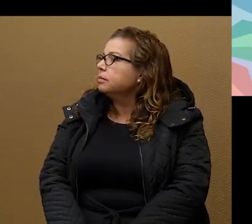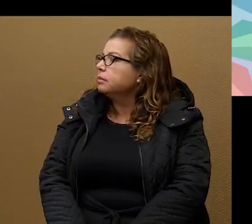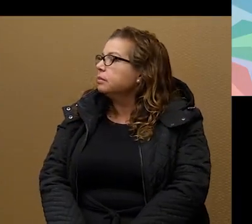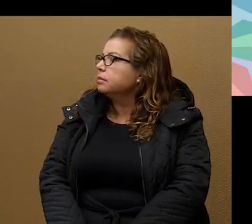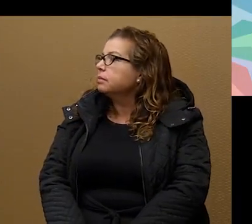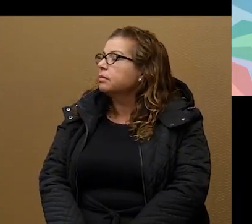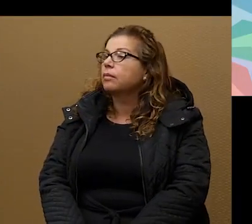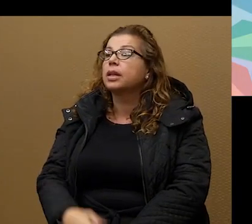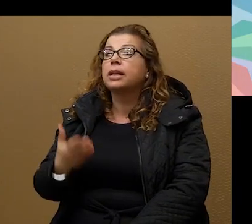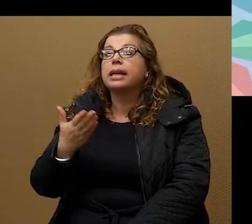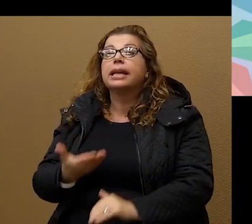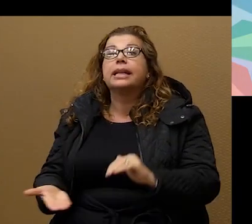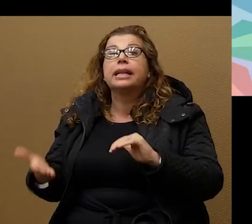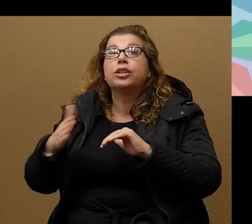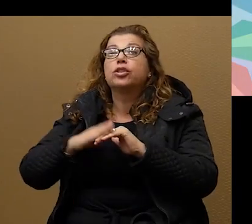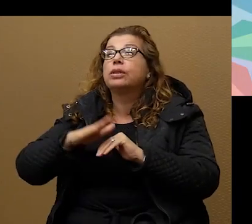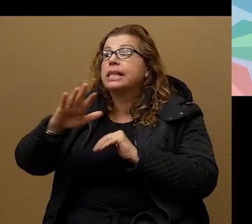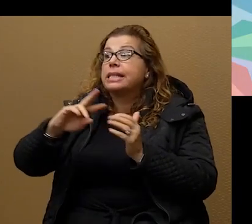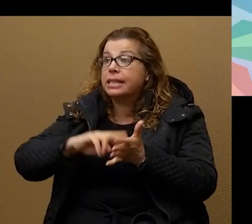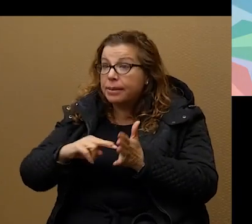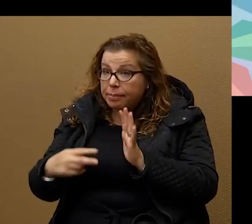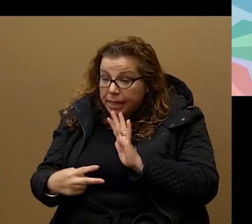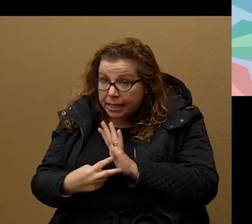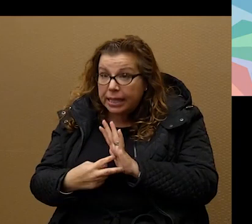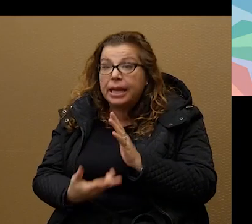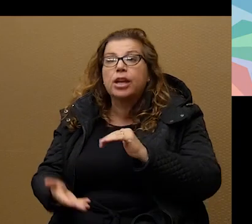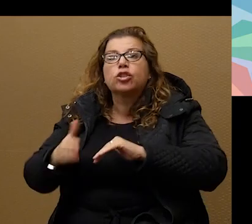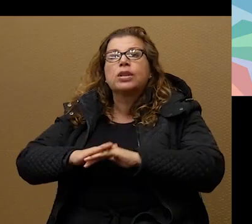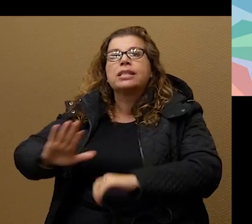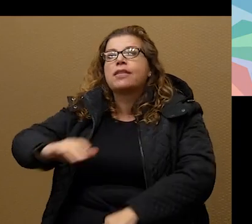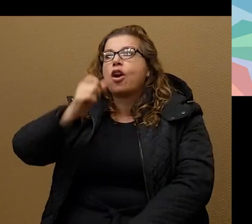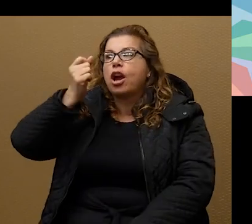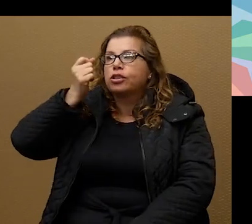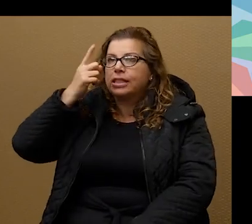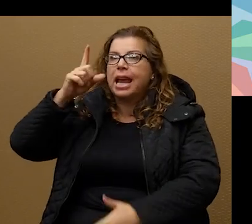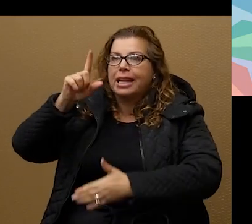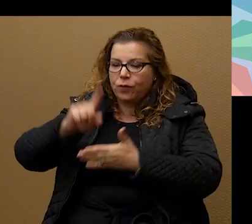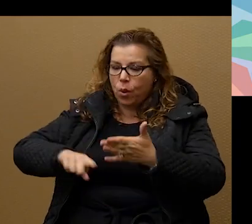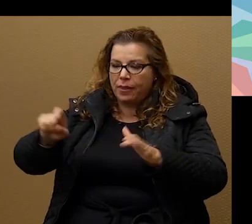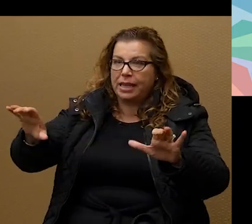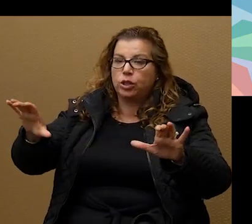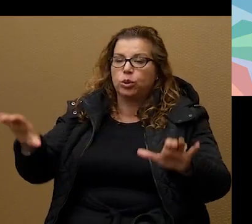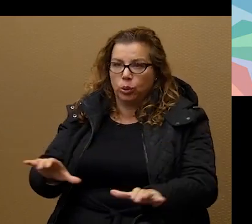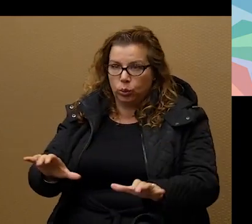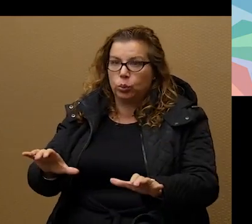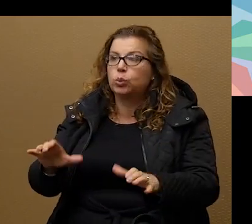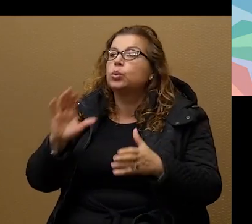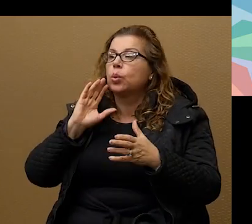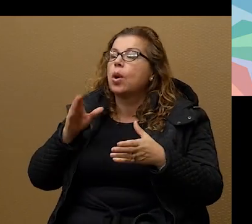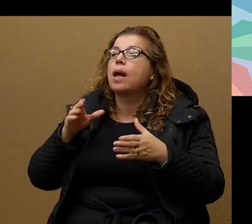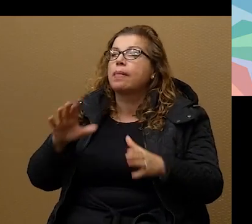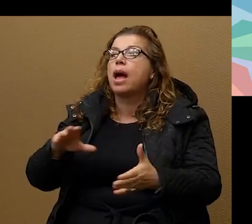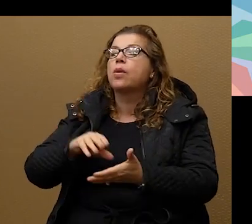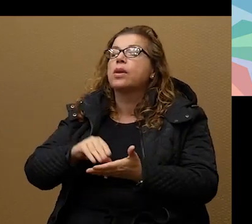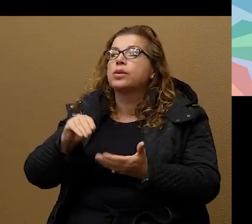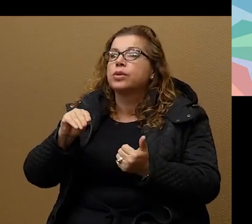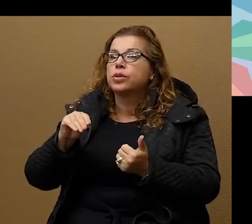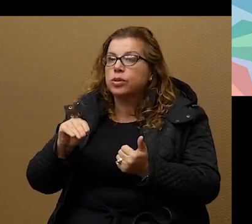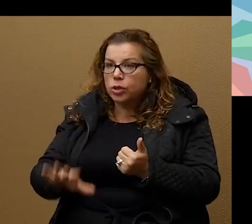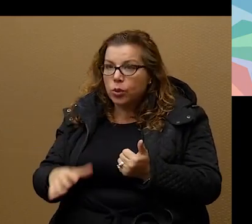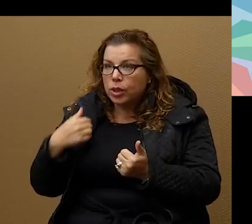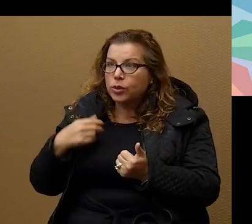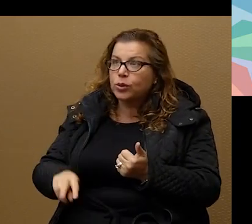So it increases meaning and understanding of what is to be done. It allows the student to refer to